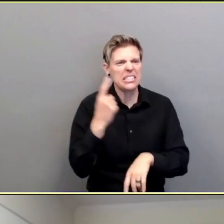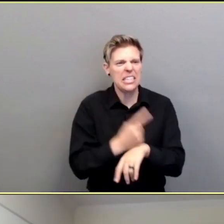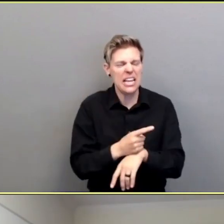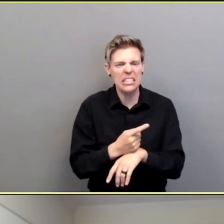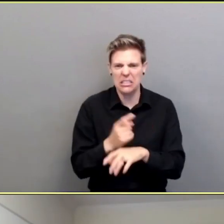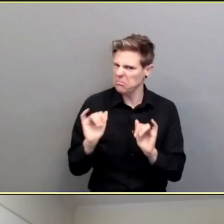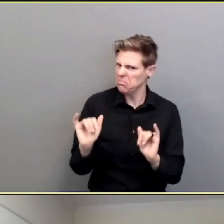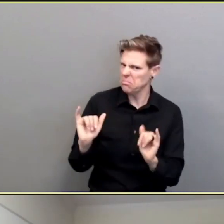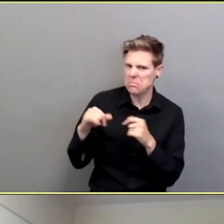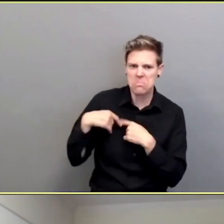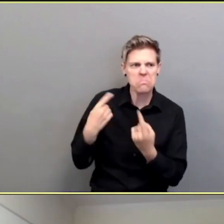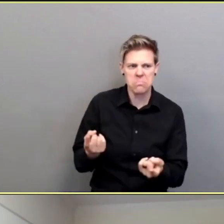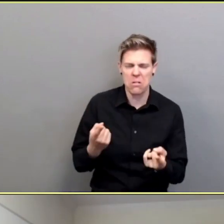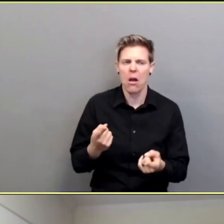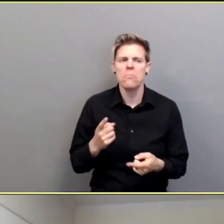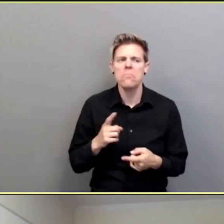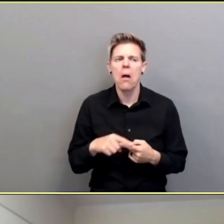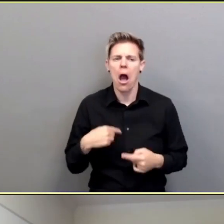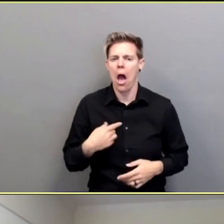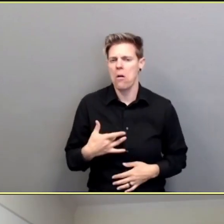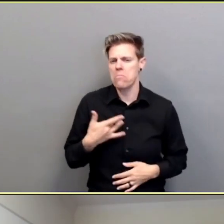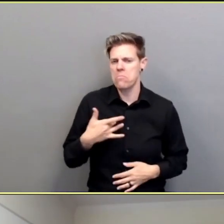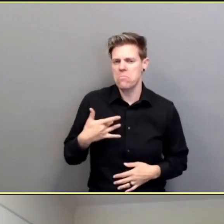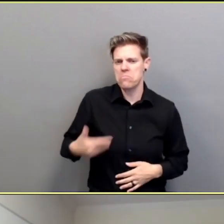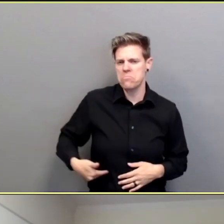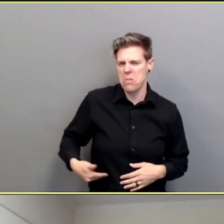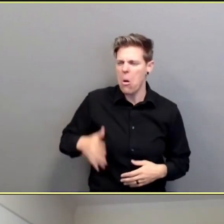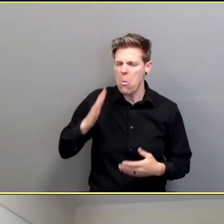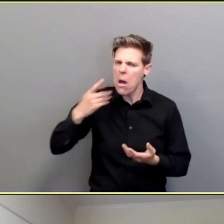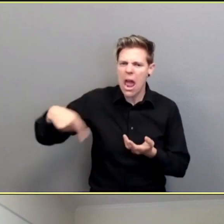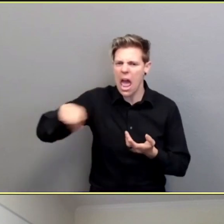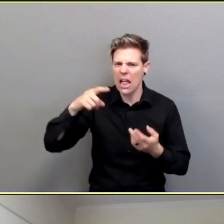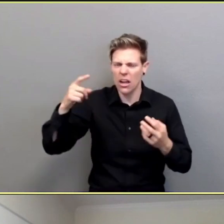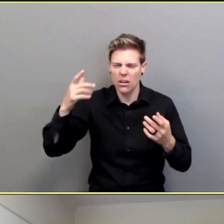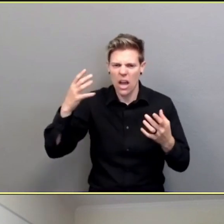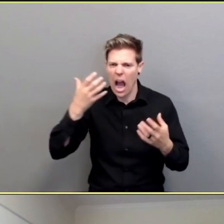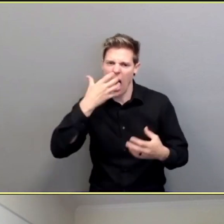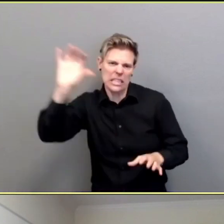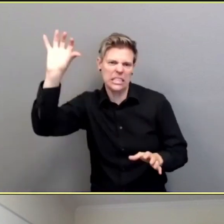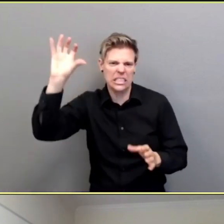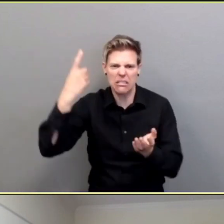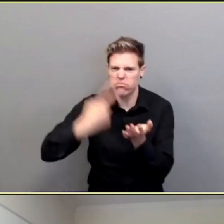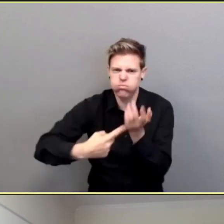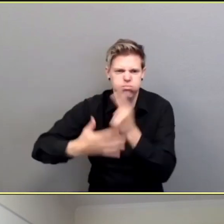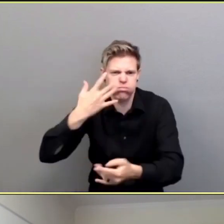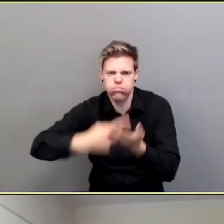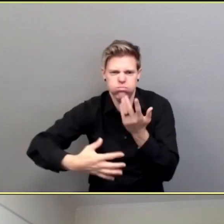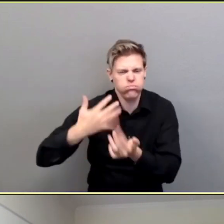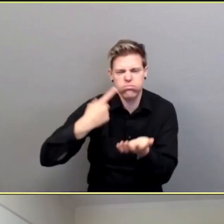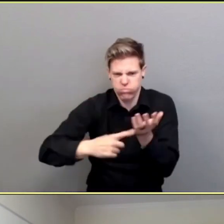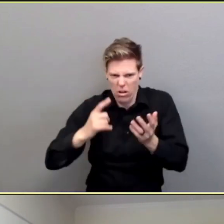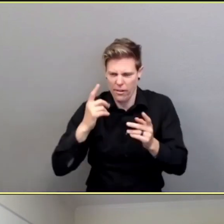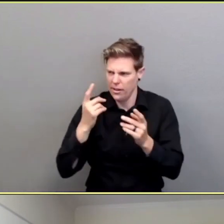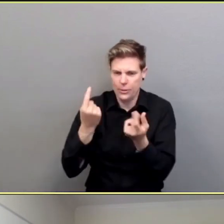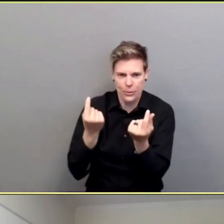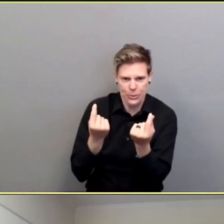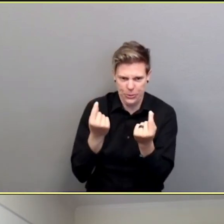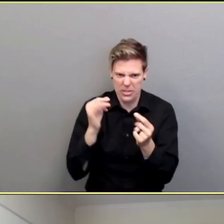a lot more discussion about, and a lot more hopefully sharing of